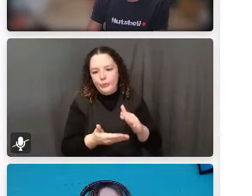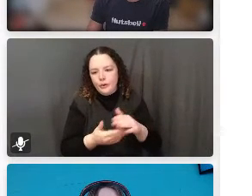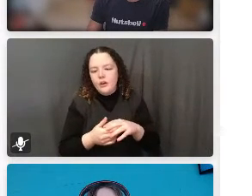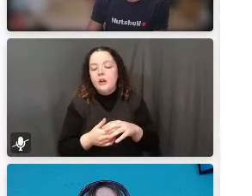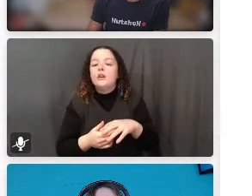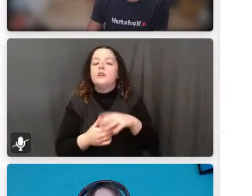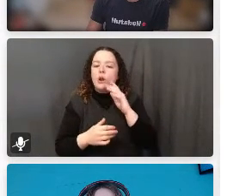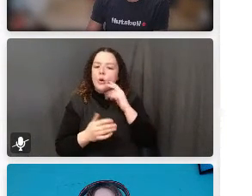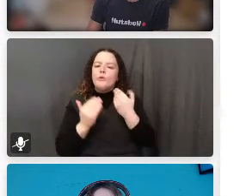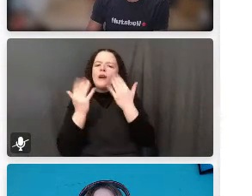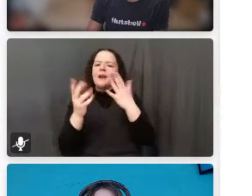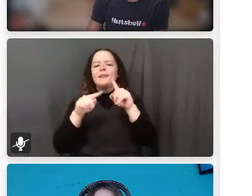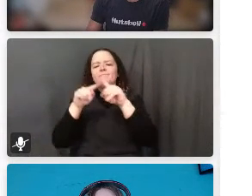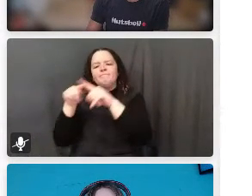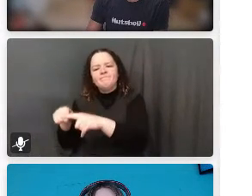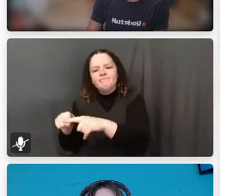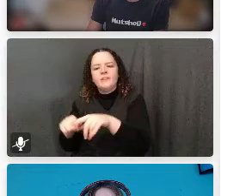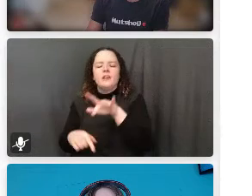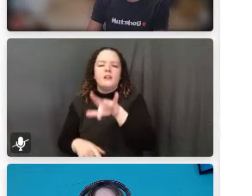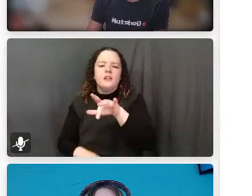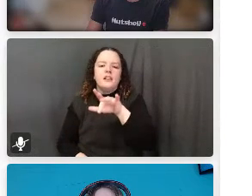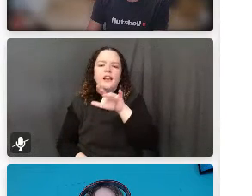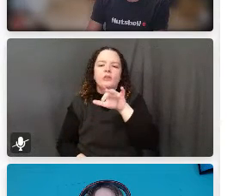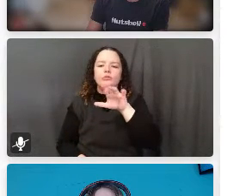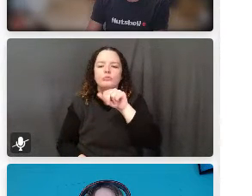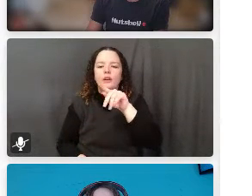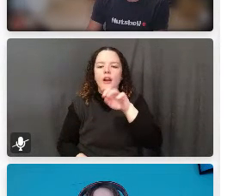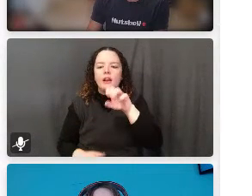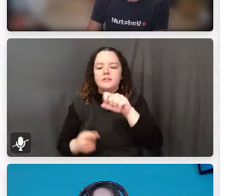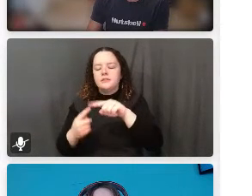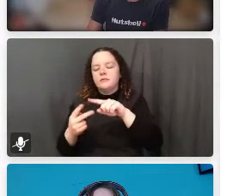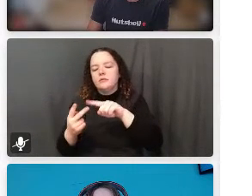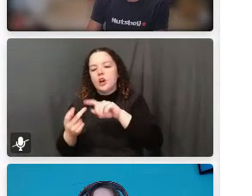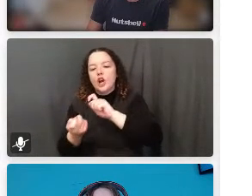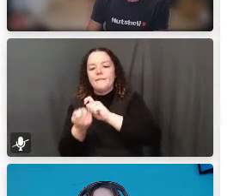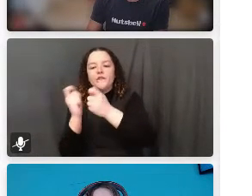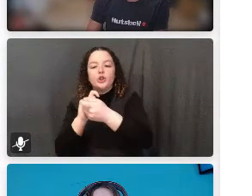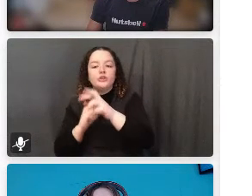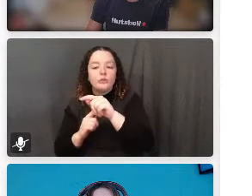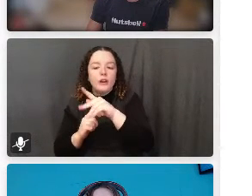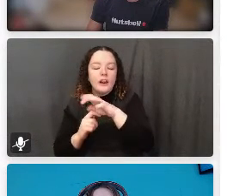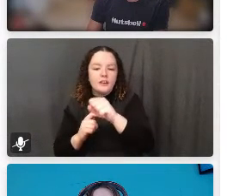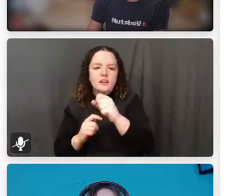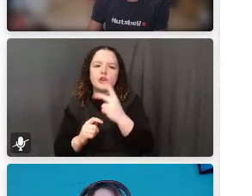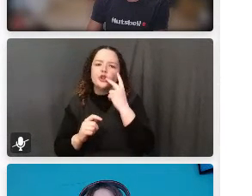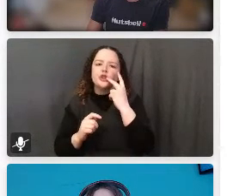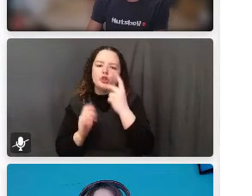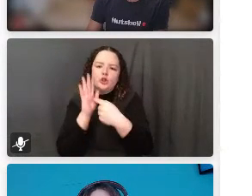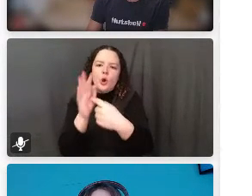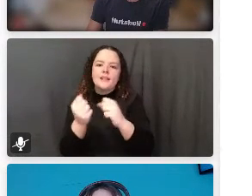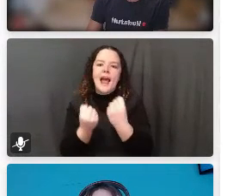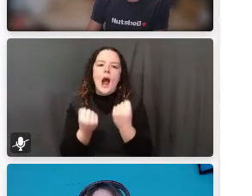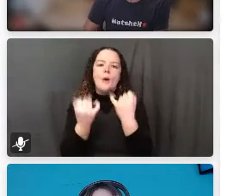metrics like click rates or conversion rates that quantify how many subscribers engage with your emails after they're